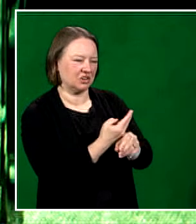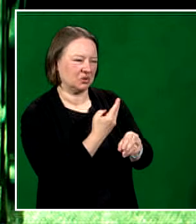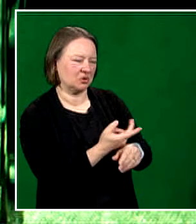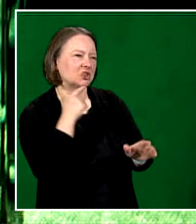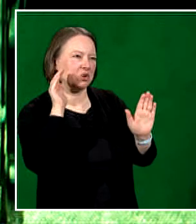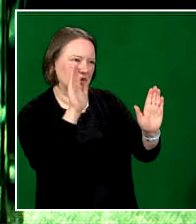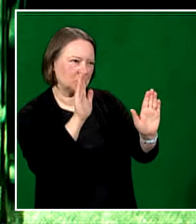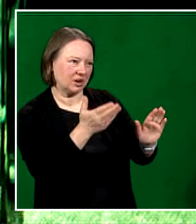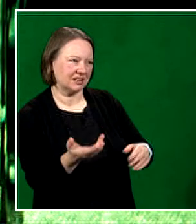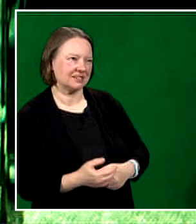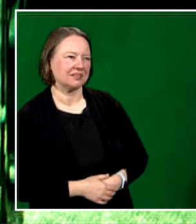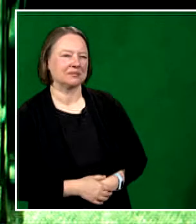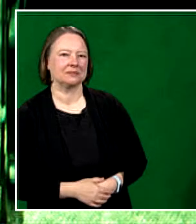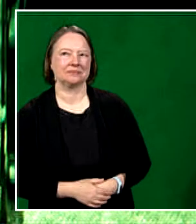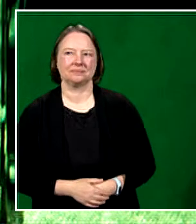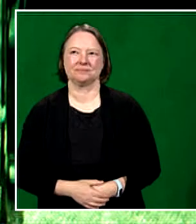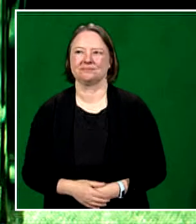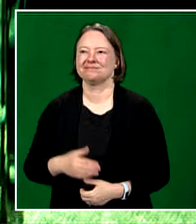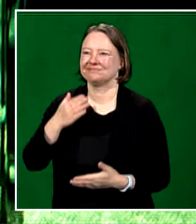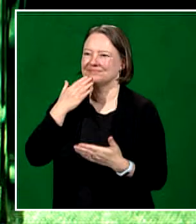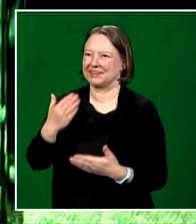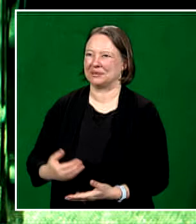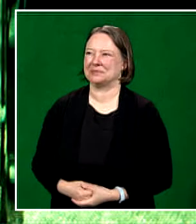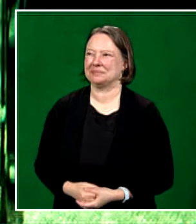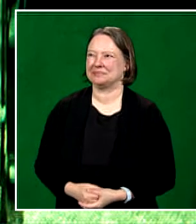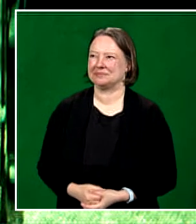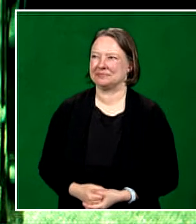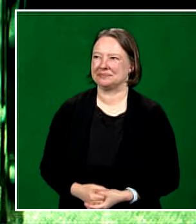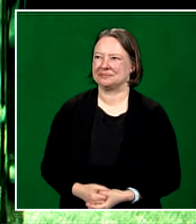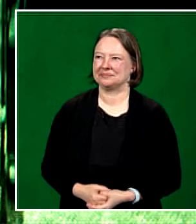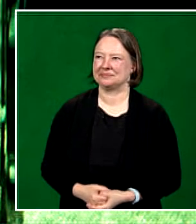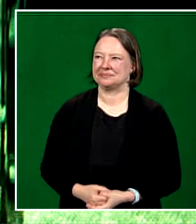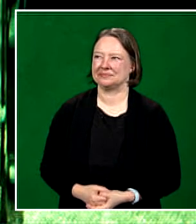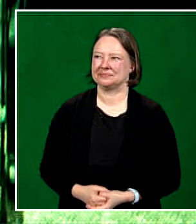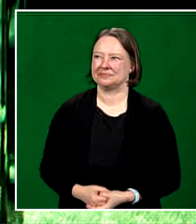great stuff. Thanks.